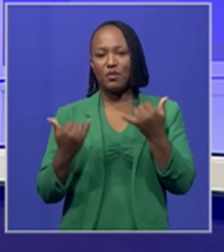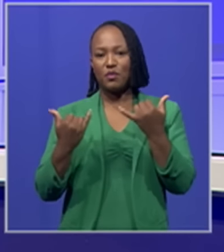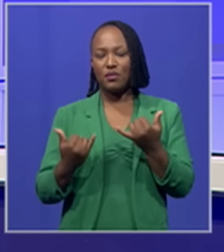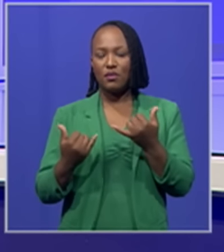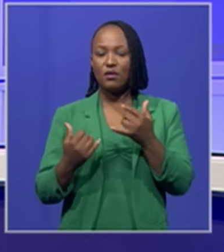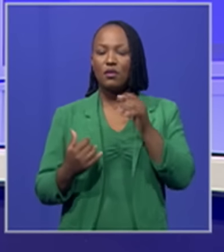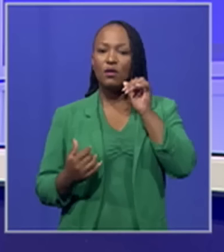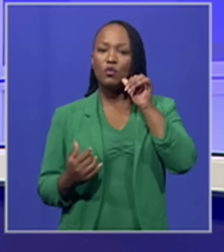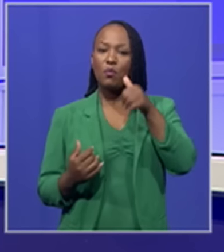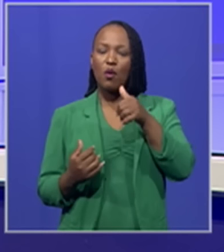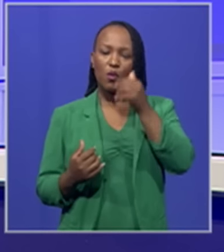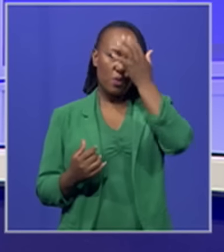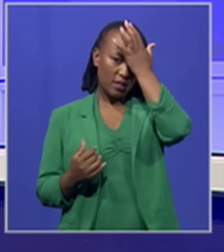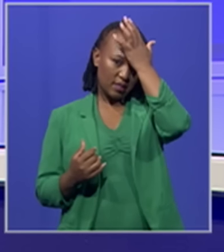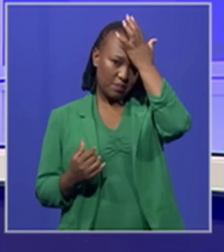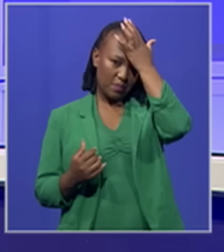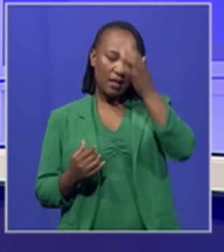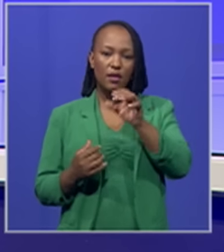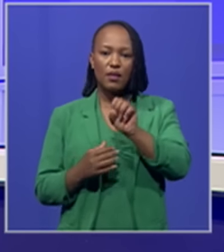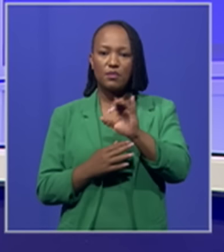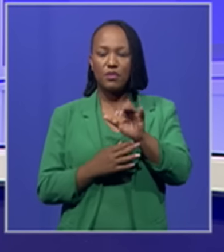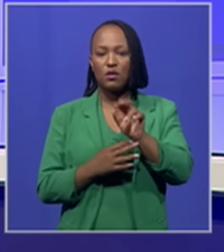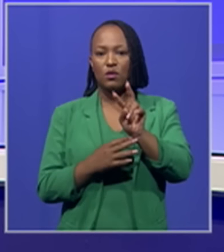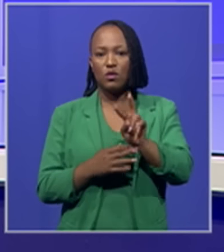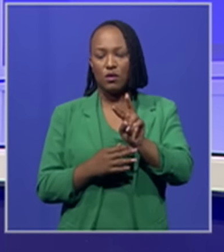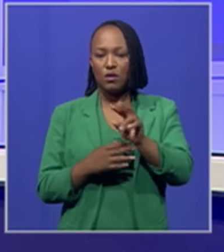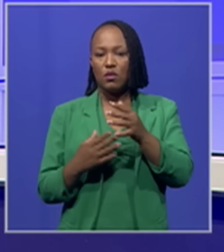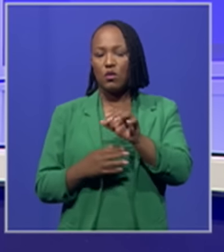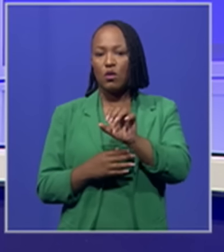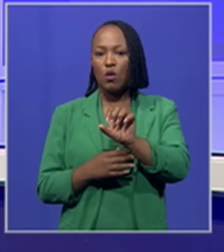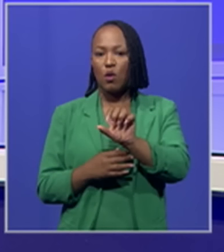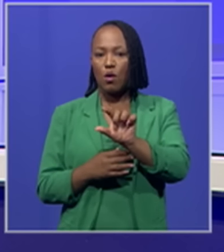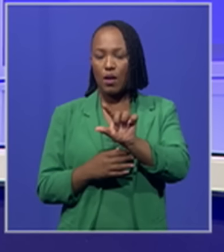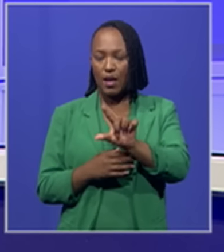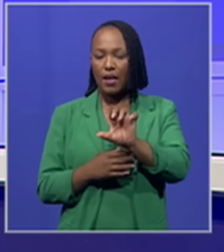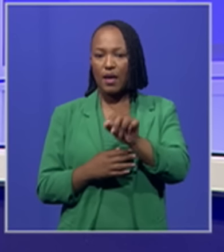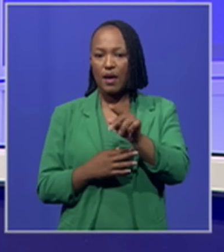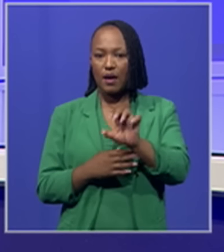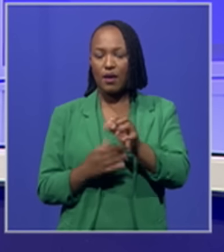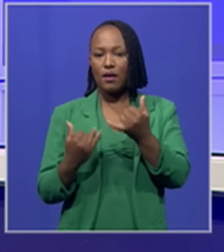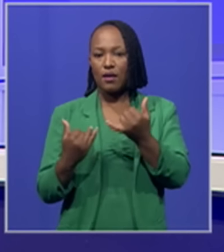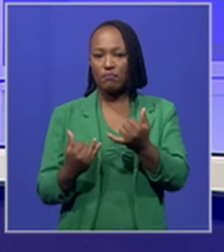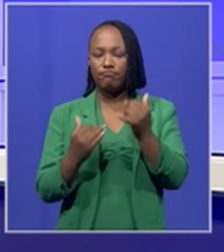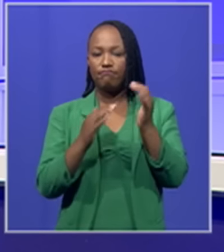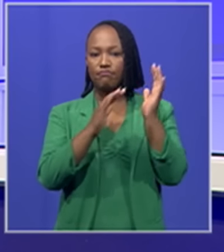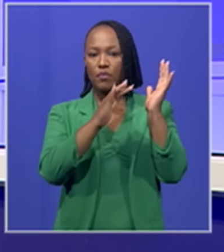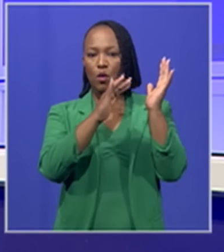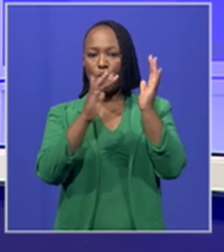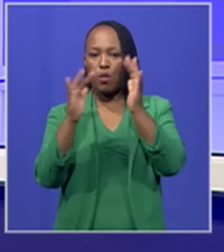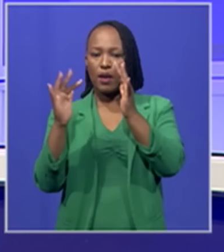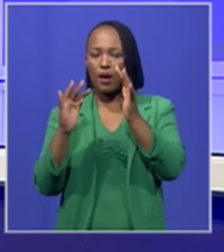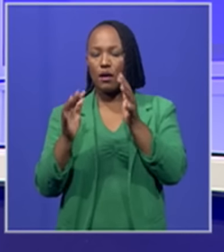dilatela dikgang ke tsa Sepedi ka moso mo SABC 2 kana SABC le hae ga jaana ke go tlogela pele ka